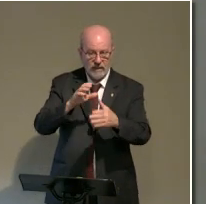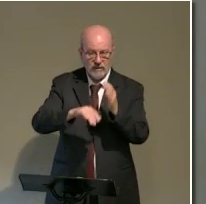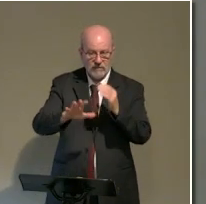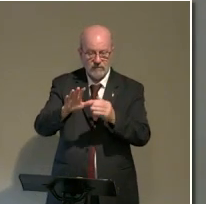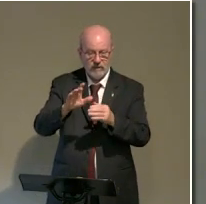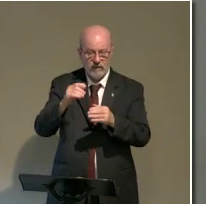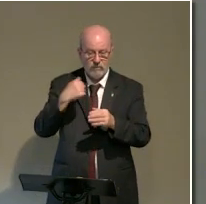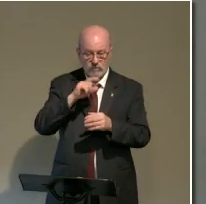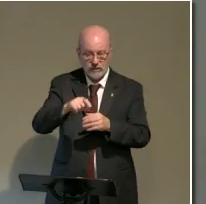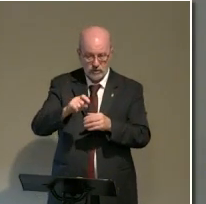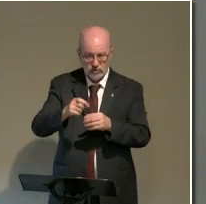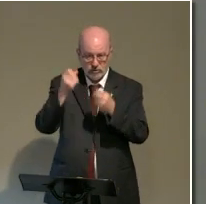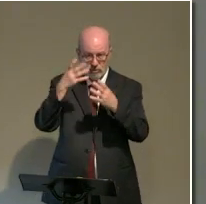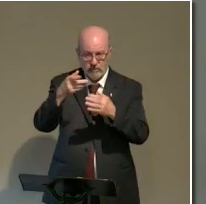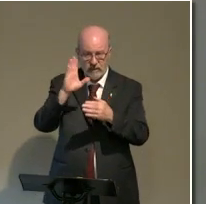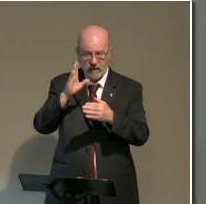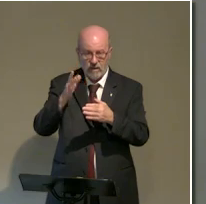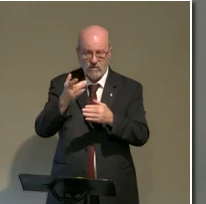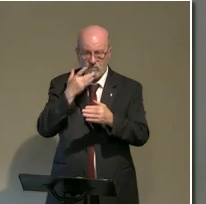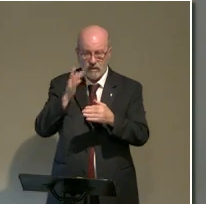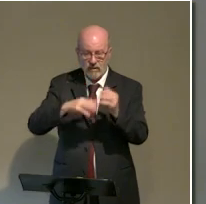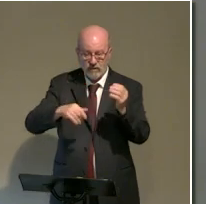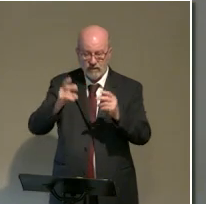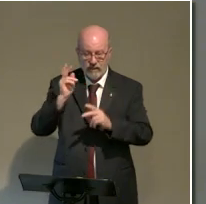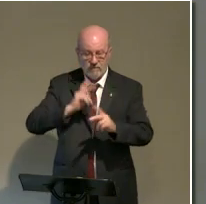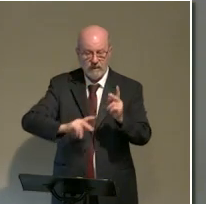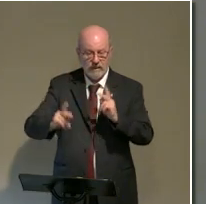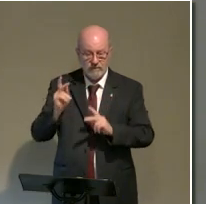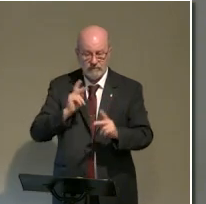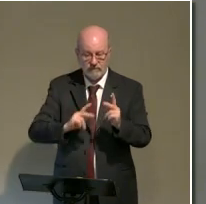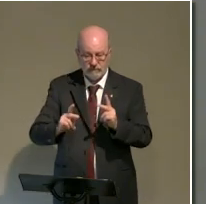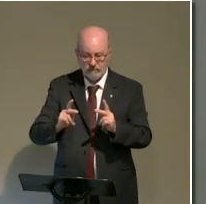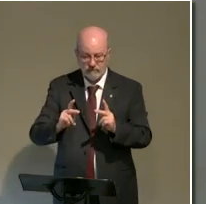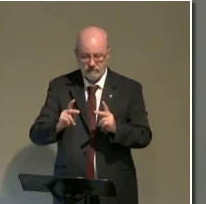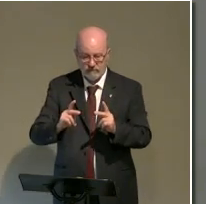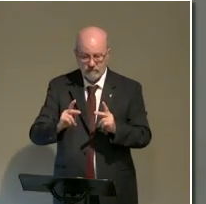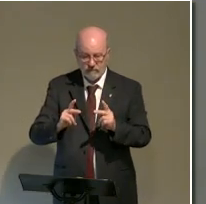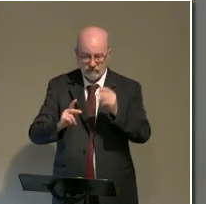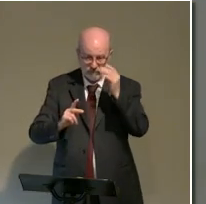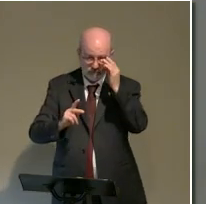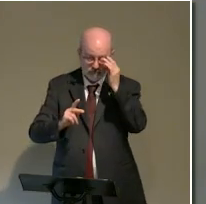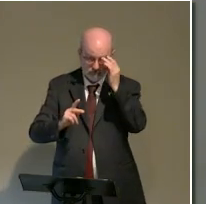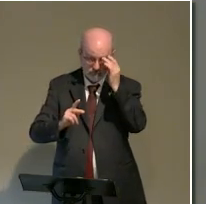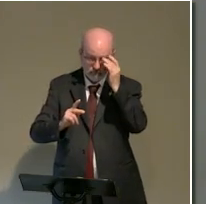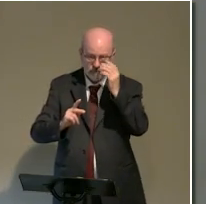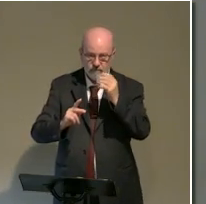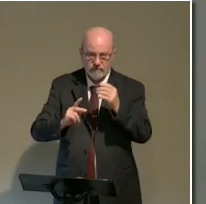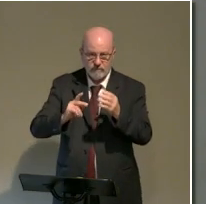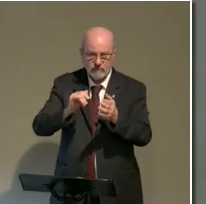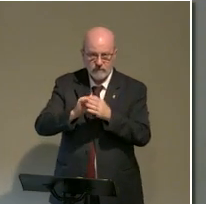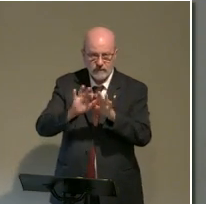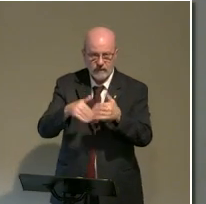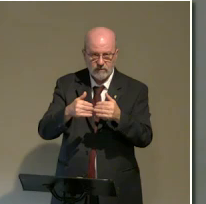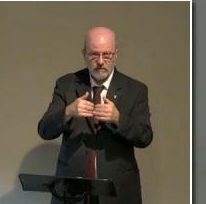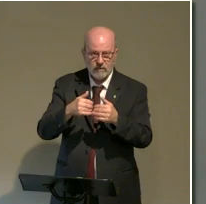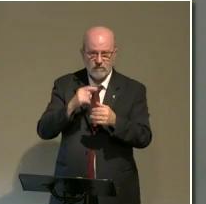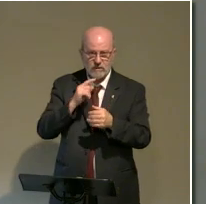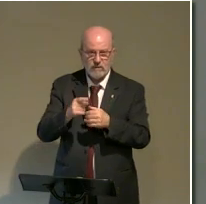we ought to obey God rather than men. Okay, that's just how it